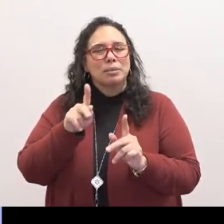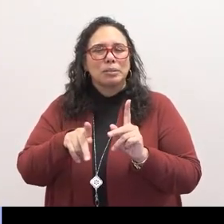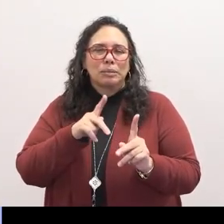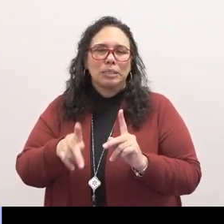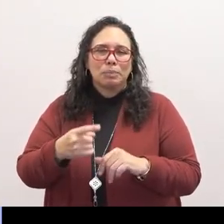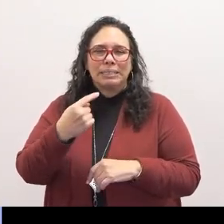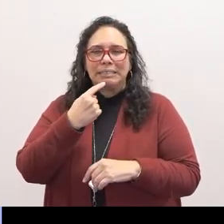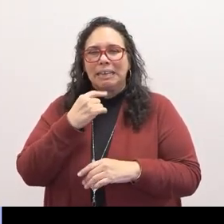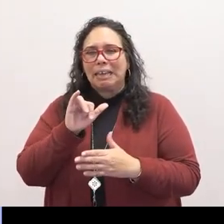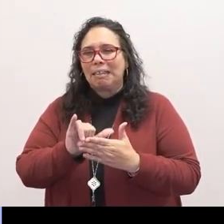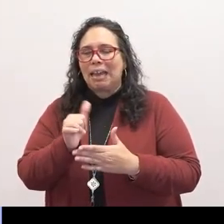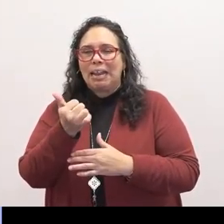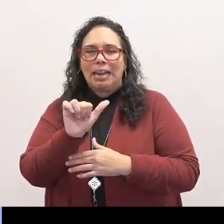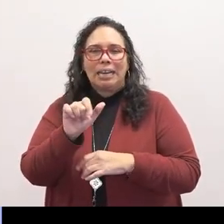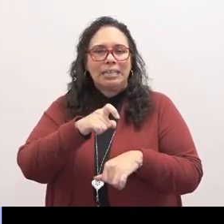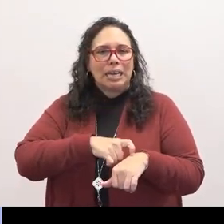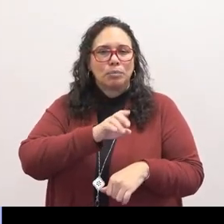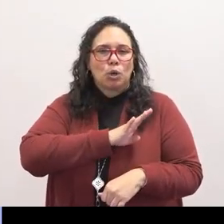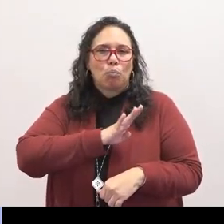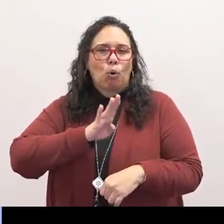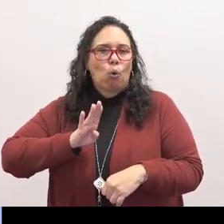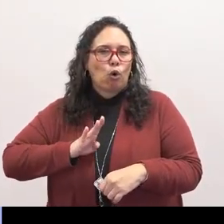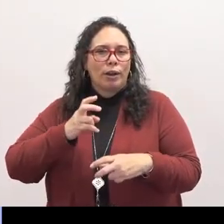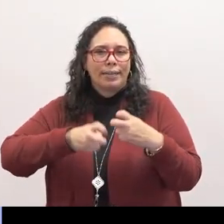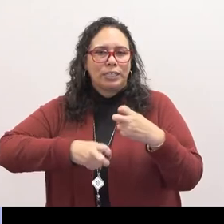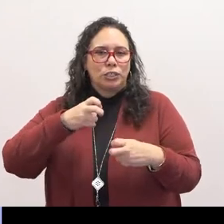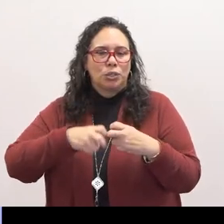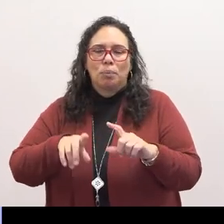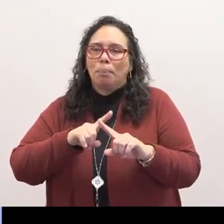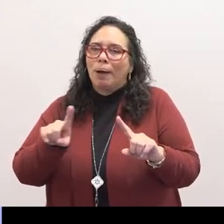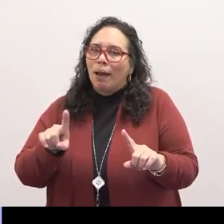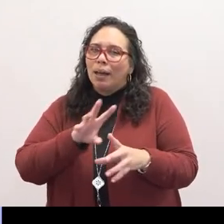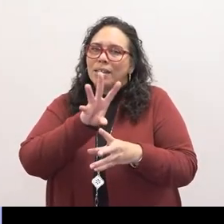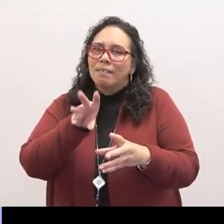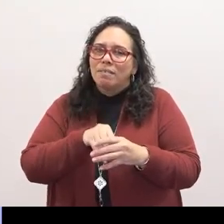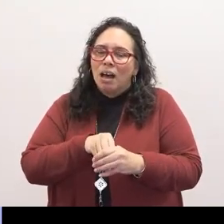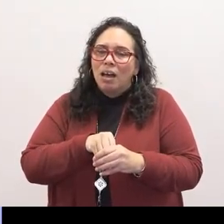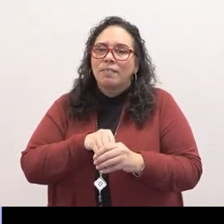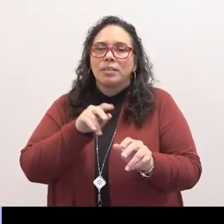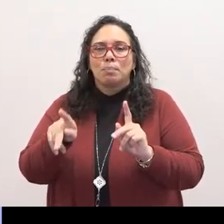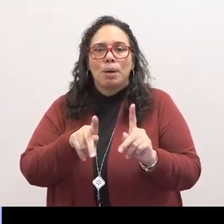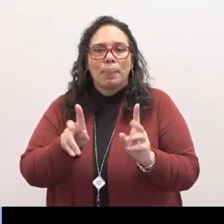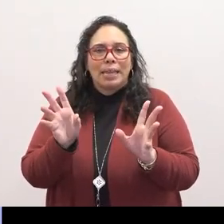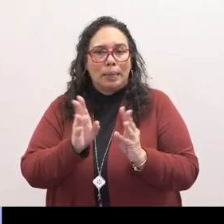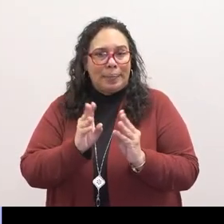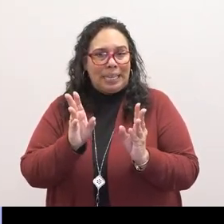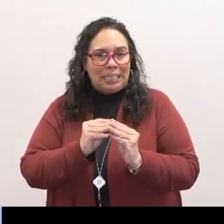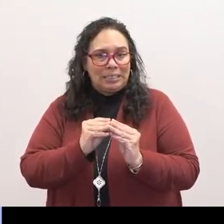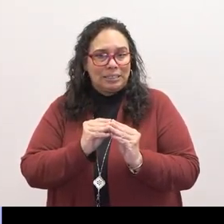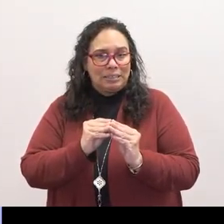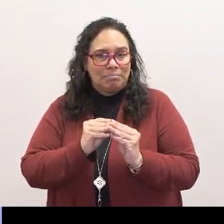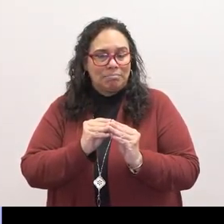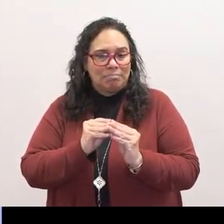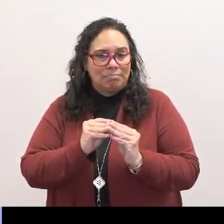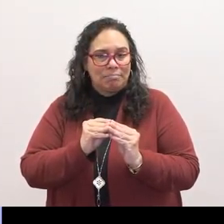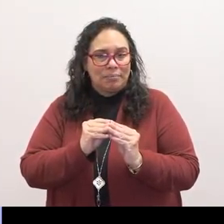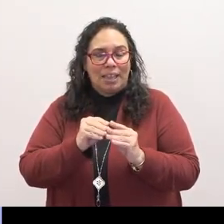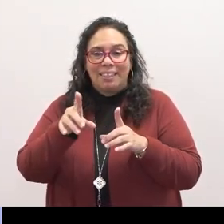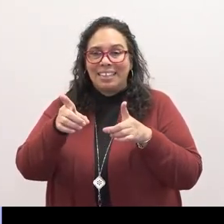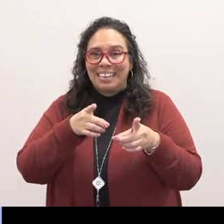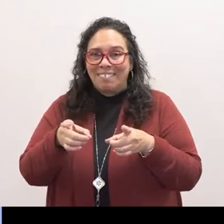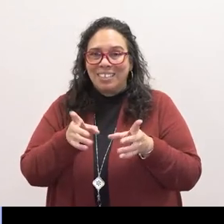a board issue. It really is involving public meetings. That's what it's about. And the definition